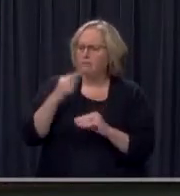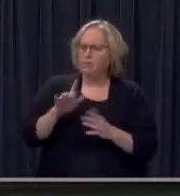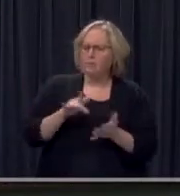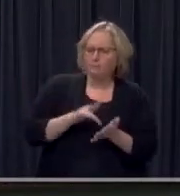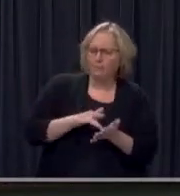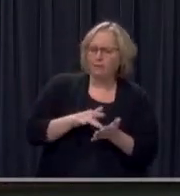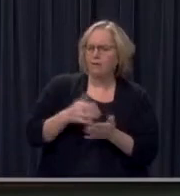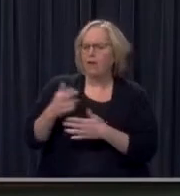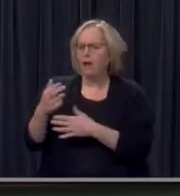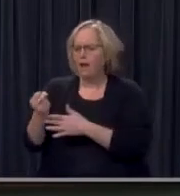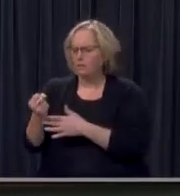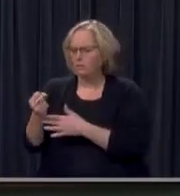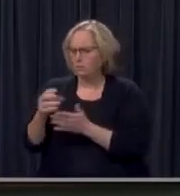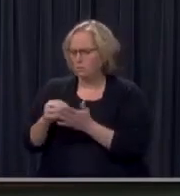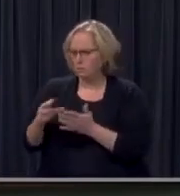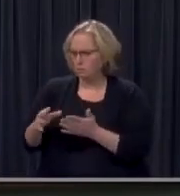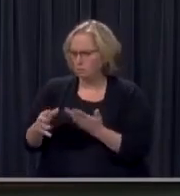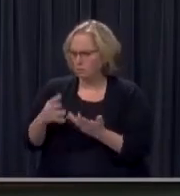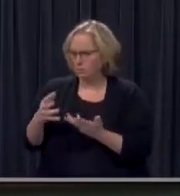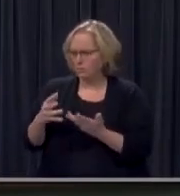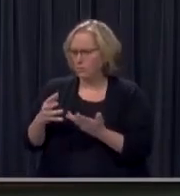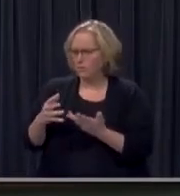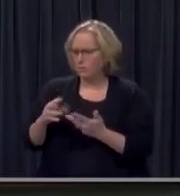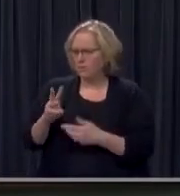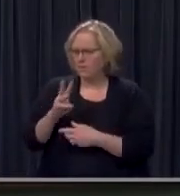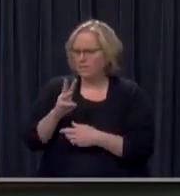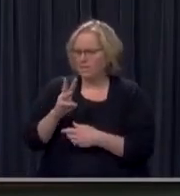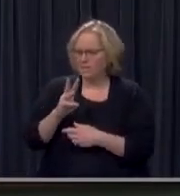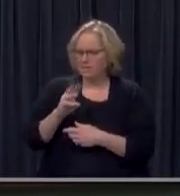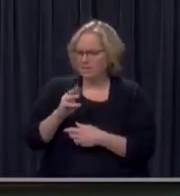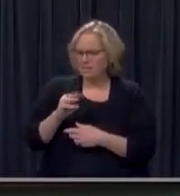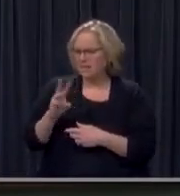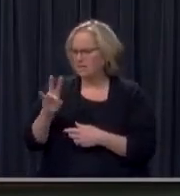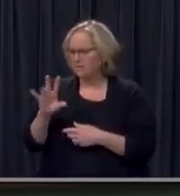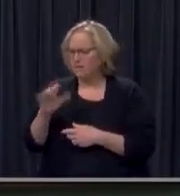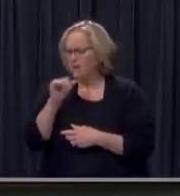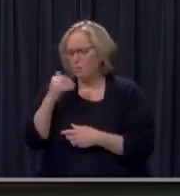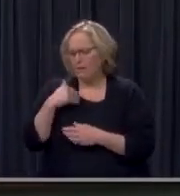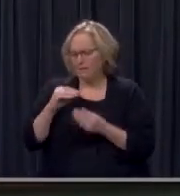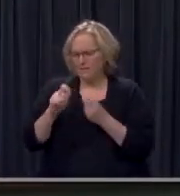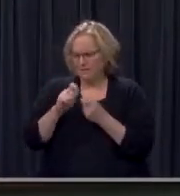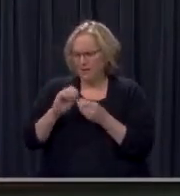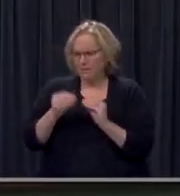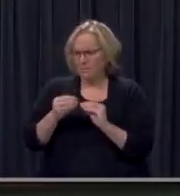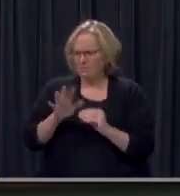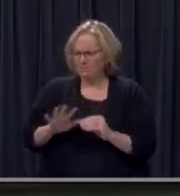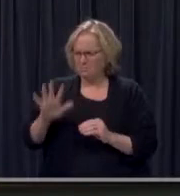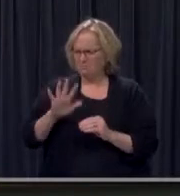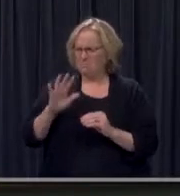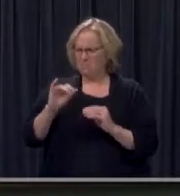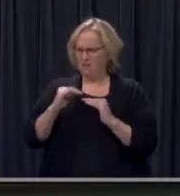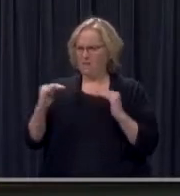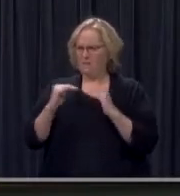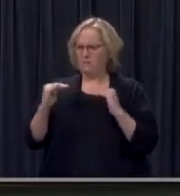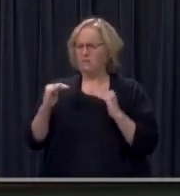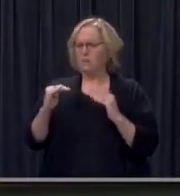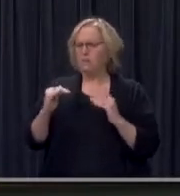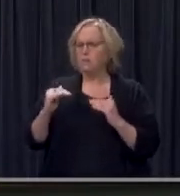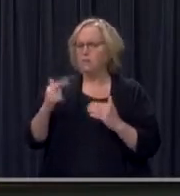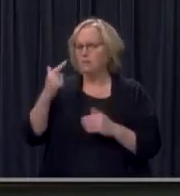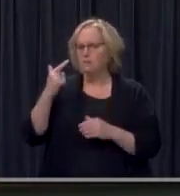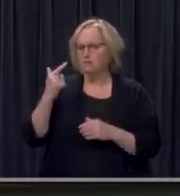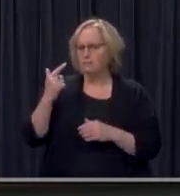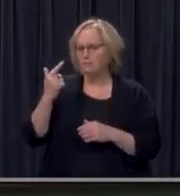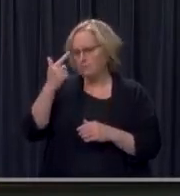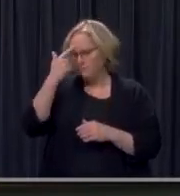school students, right? 60 and 75, I don't have it in front of me, but it's about like that for each of those levels, given that each one of